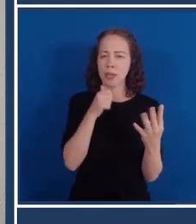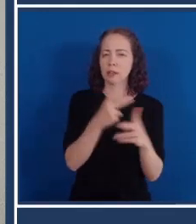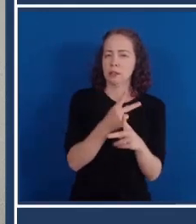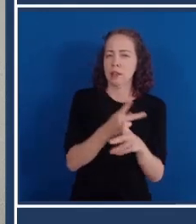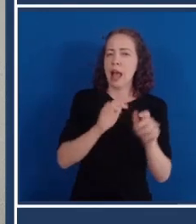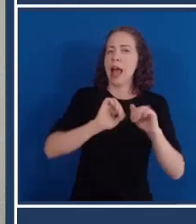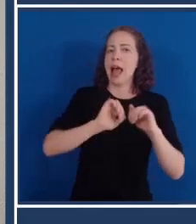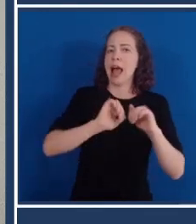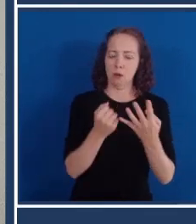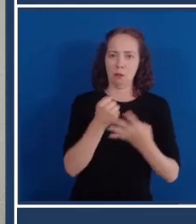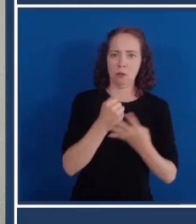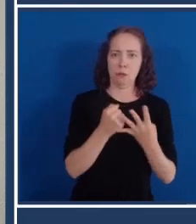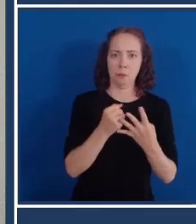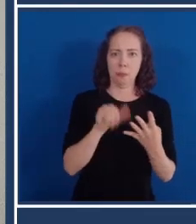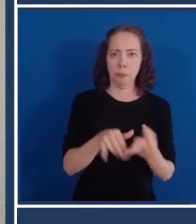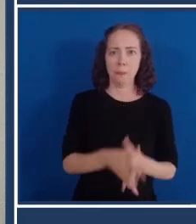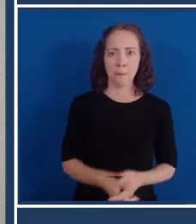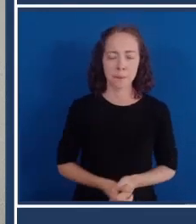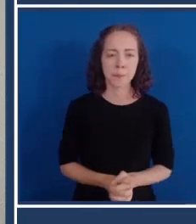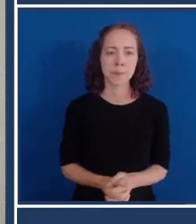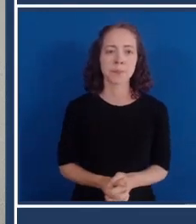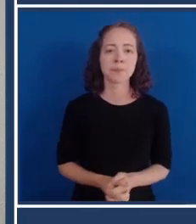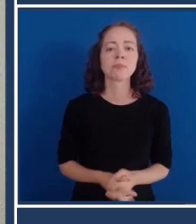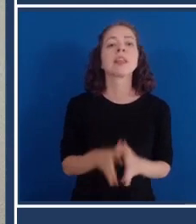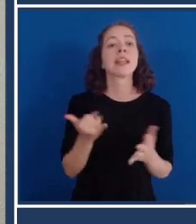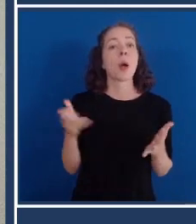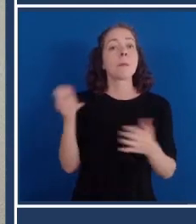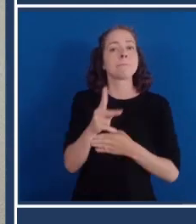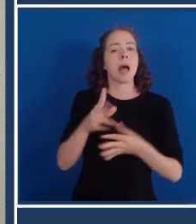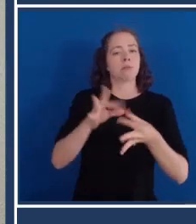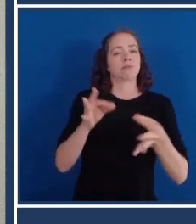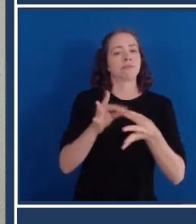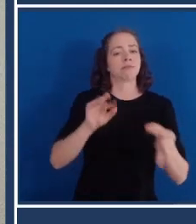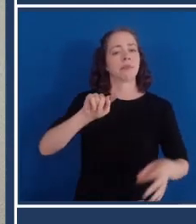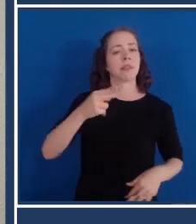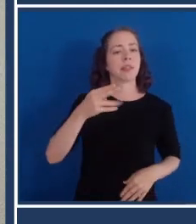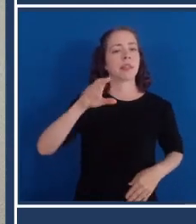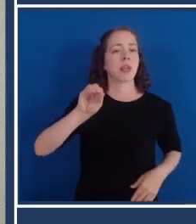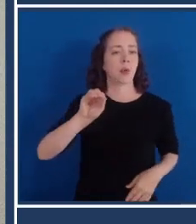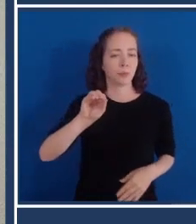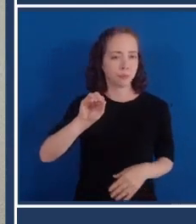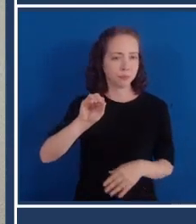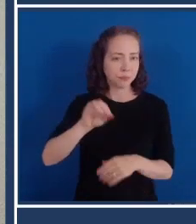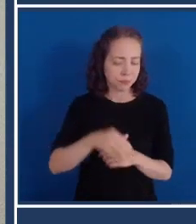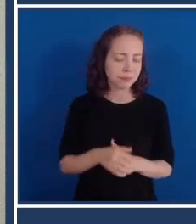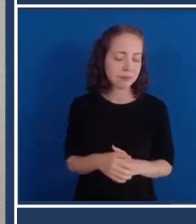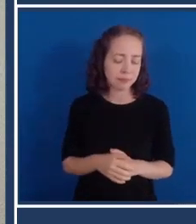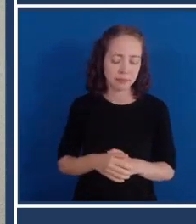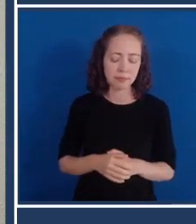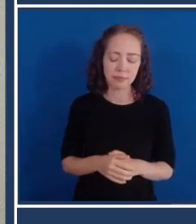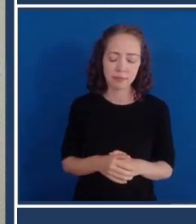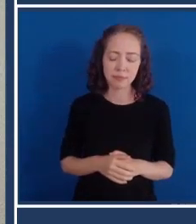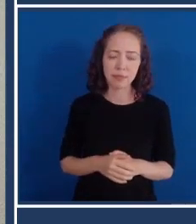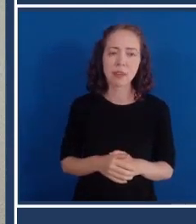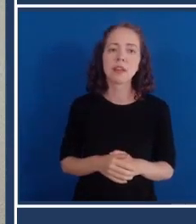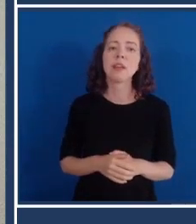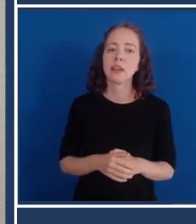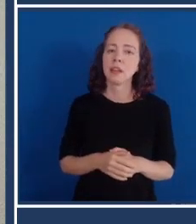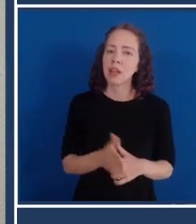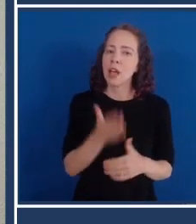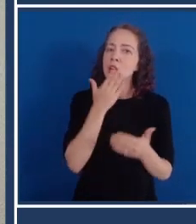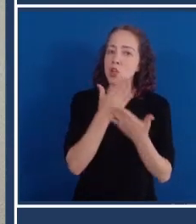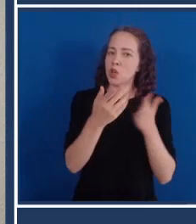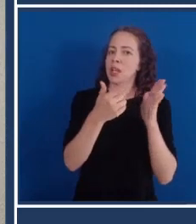moment and one of the use cases that he jointly developed with the Project Tokyo team, because I think this is a great illustration of